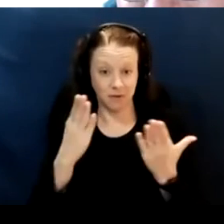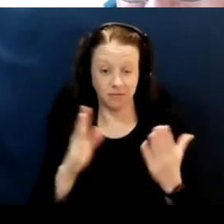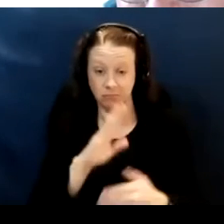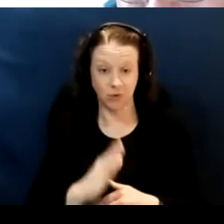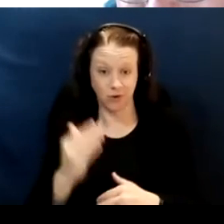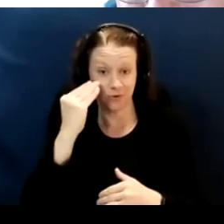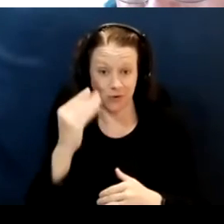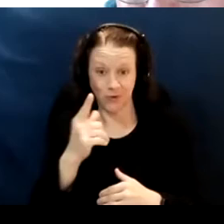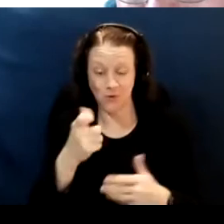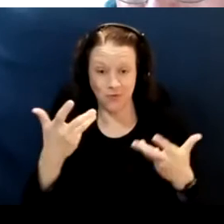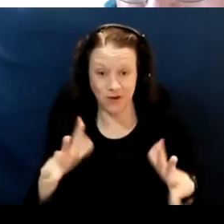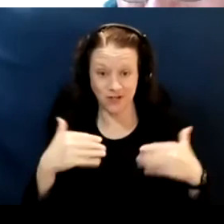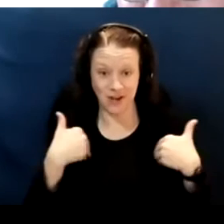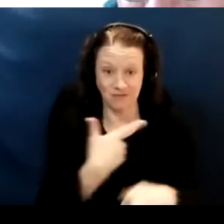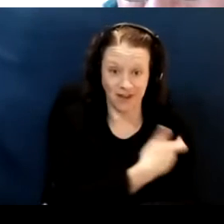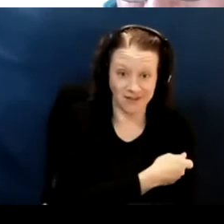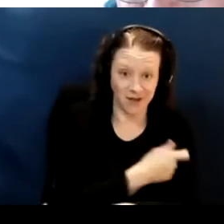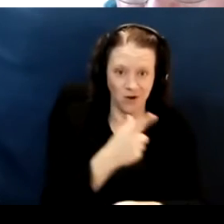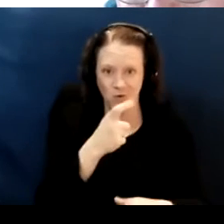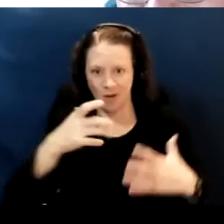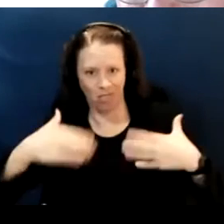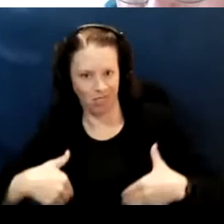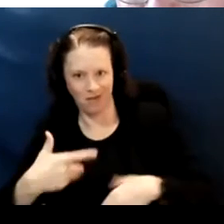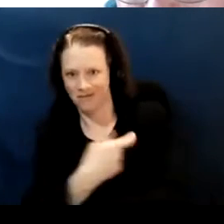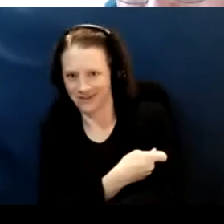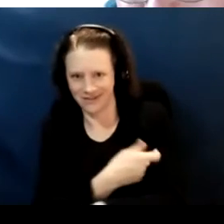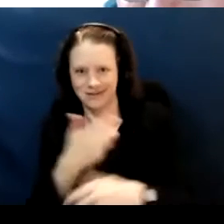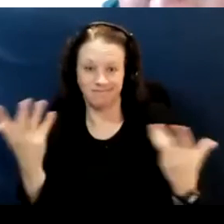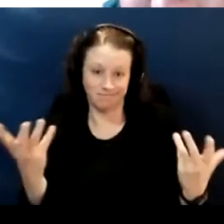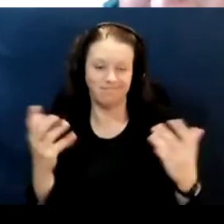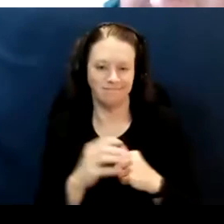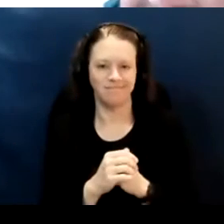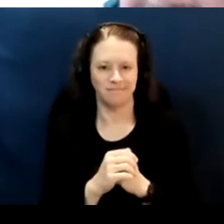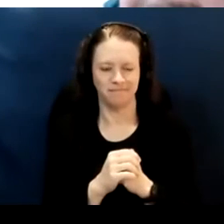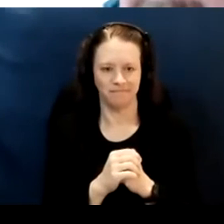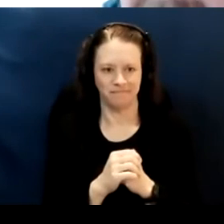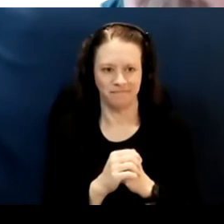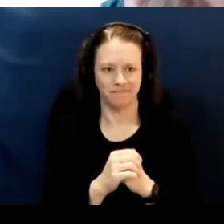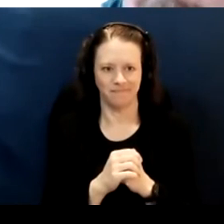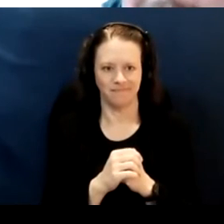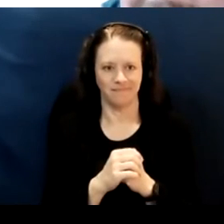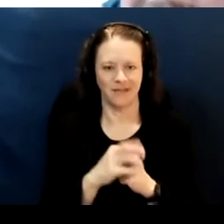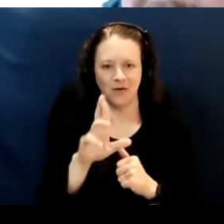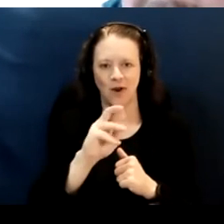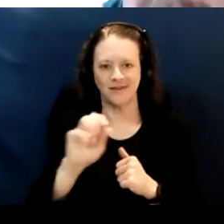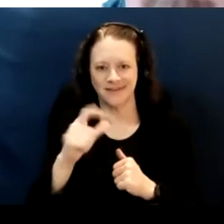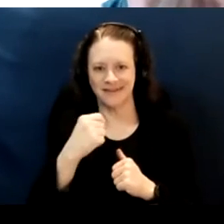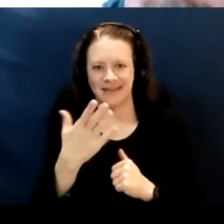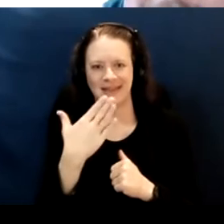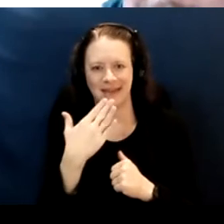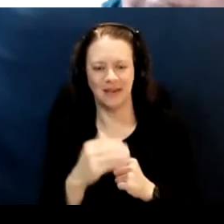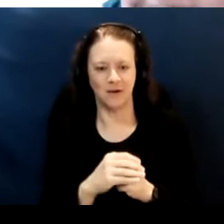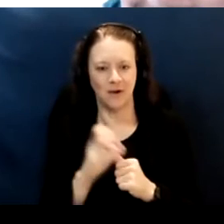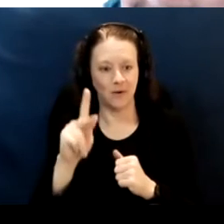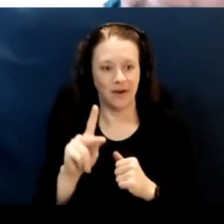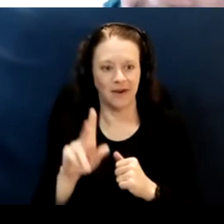who's vaccinated and who's not yet vaccinated. Thanks. All right.